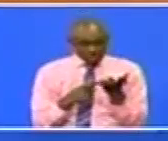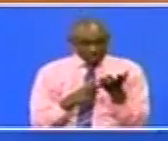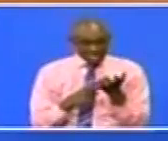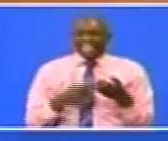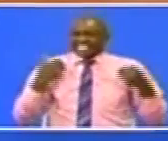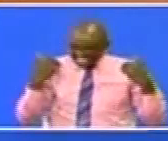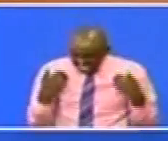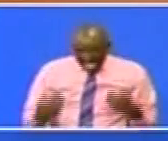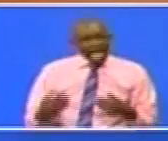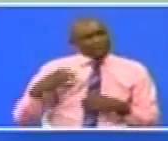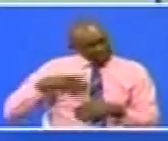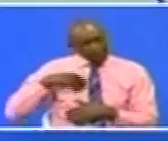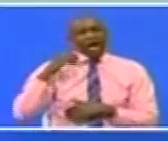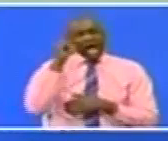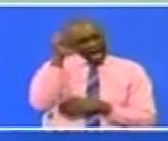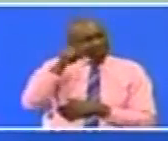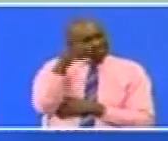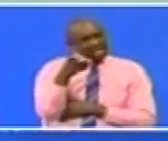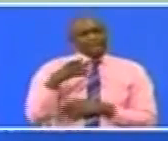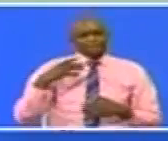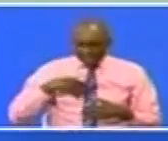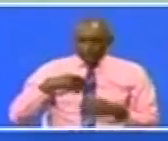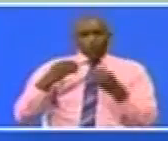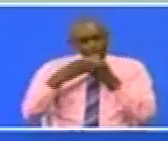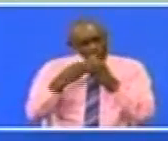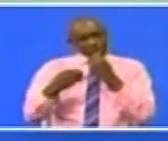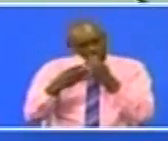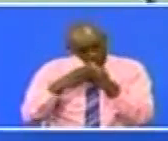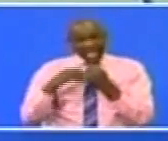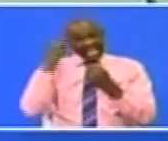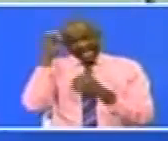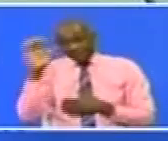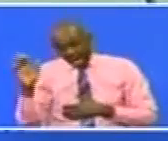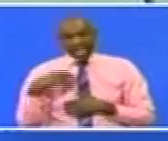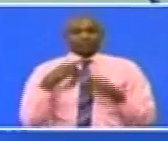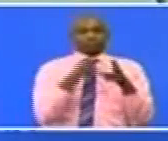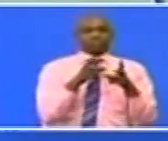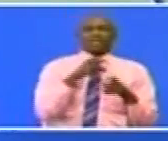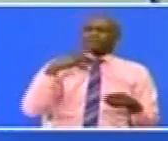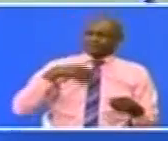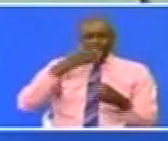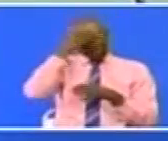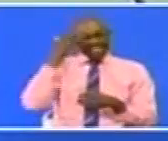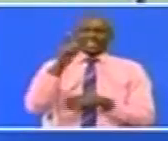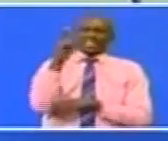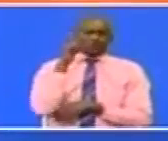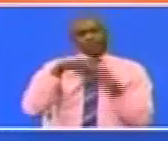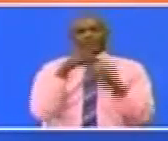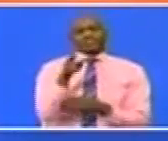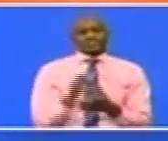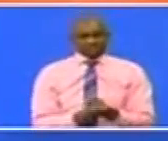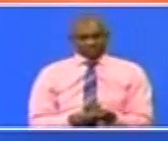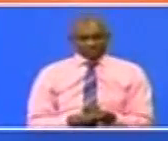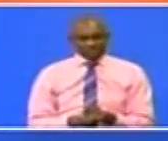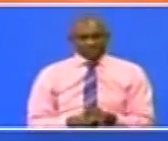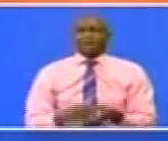young entrepreneurs, one aspect that is ignored is copywriting one's idea and forgetting the legal work that goes behind a startup. We've